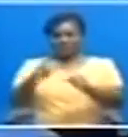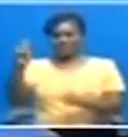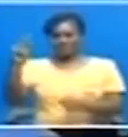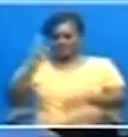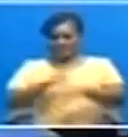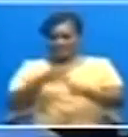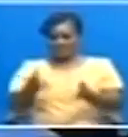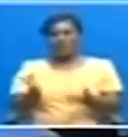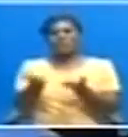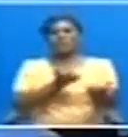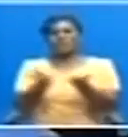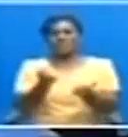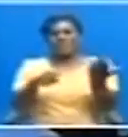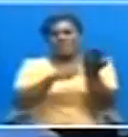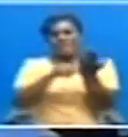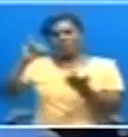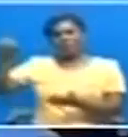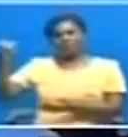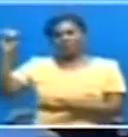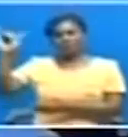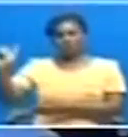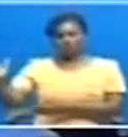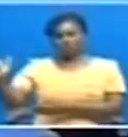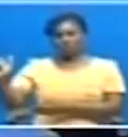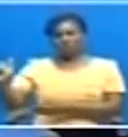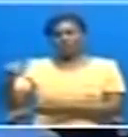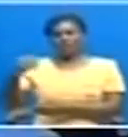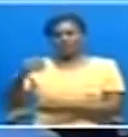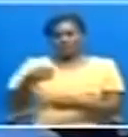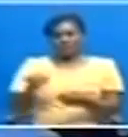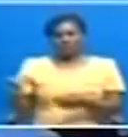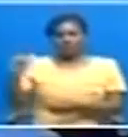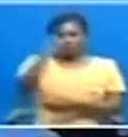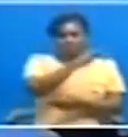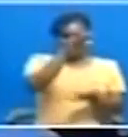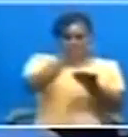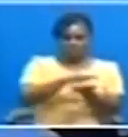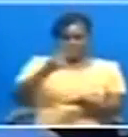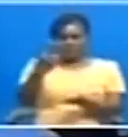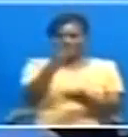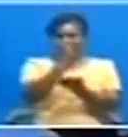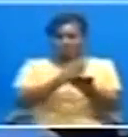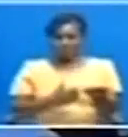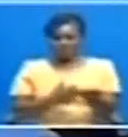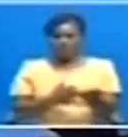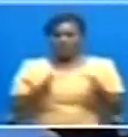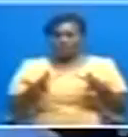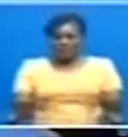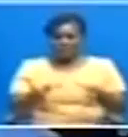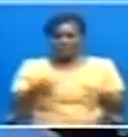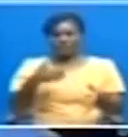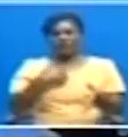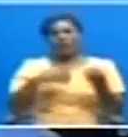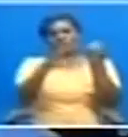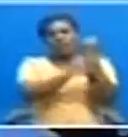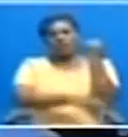It's time now for business. I'm Joy Doreen Bira. The value of Kenya's exports dropped in the second quarter of the year, further putting pressure on the